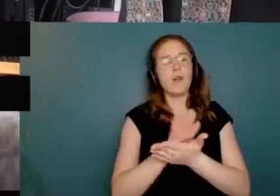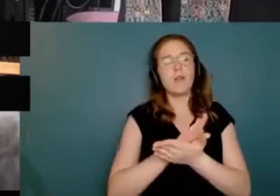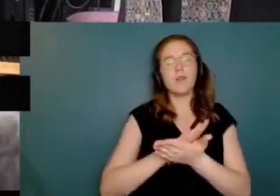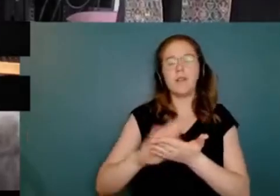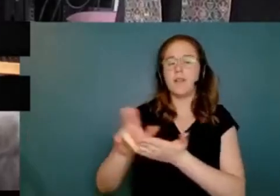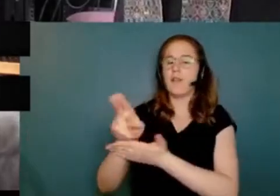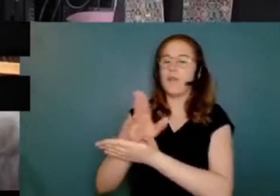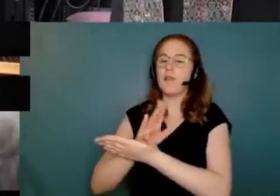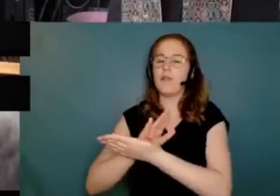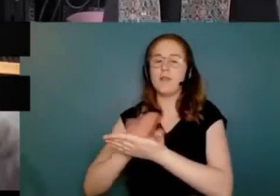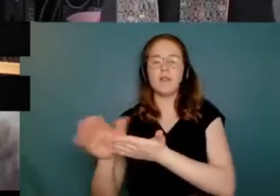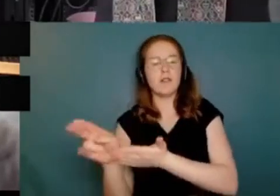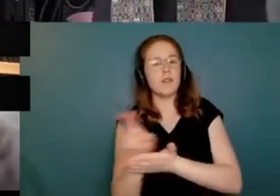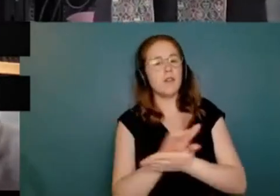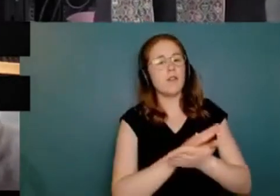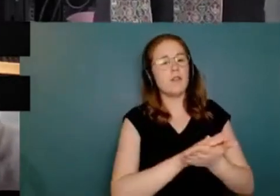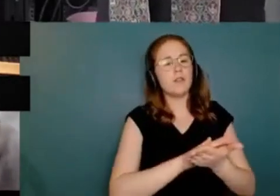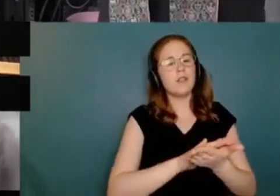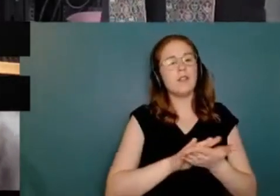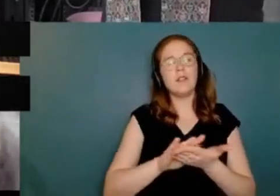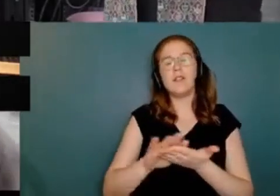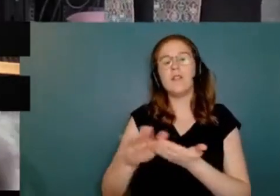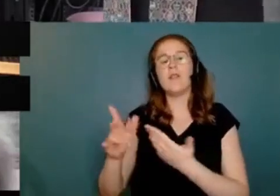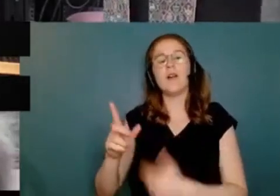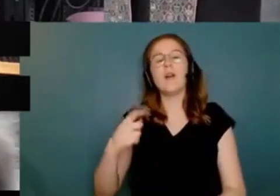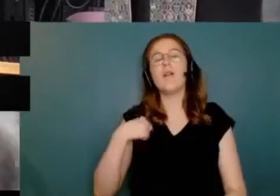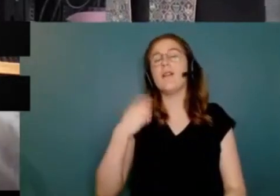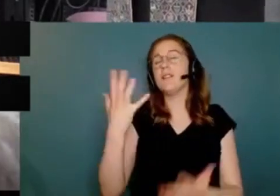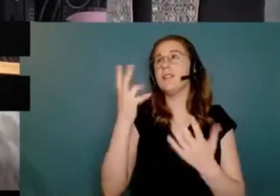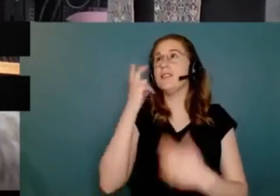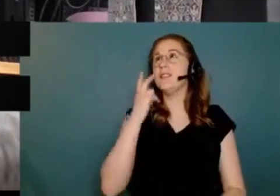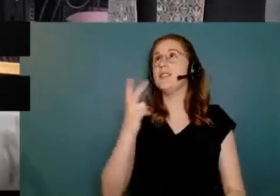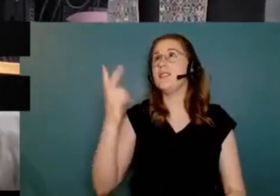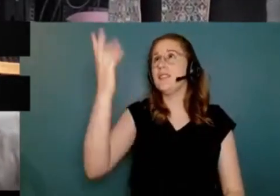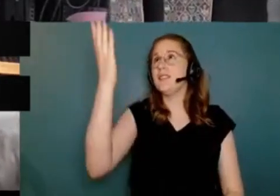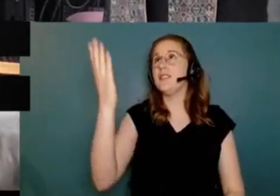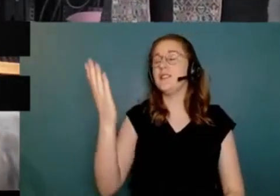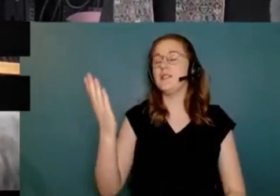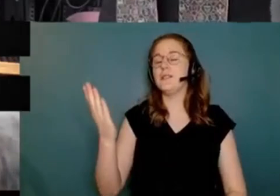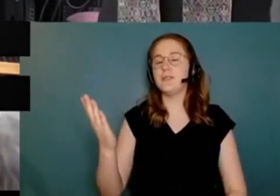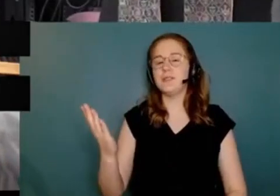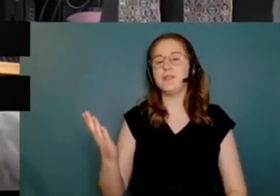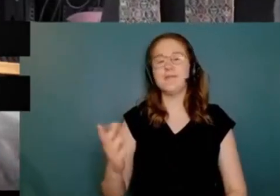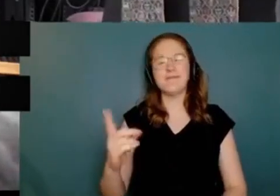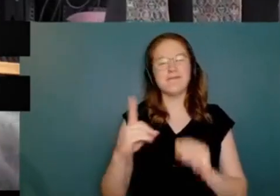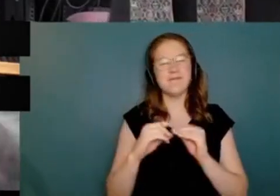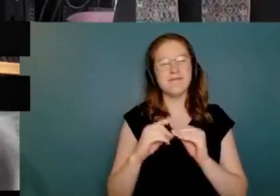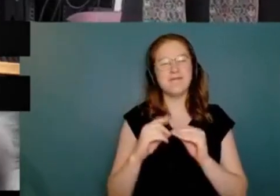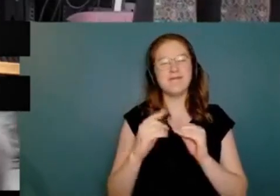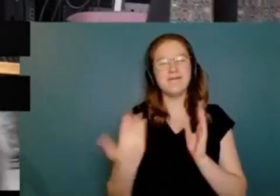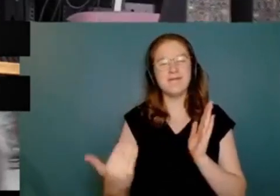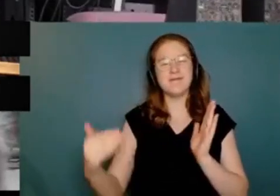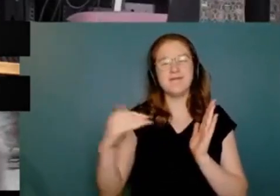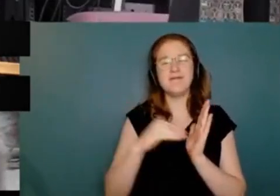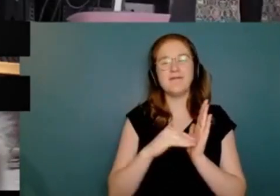Holy, holy, holy. I want to see you. One more time, holy.